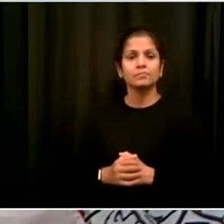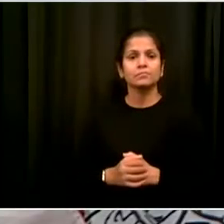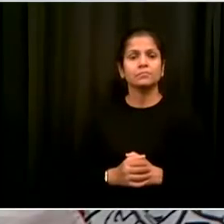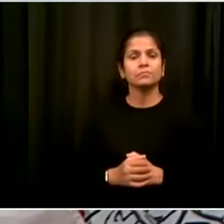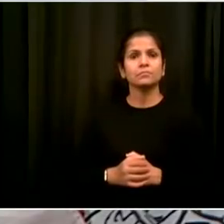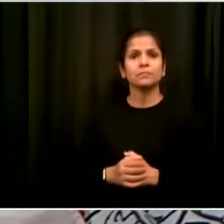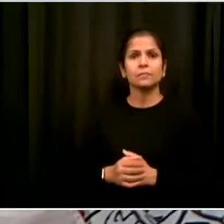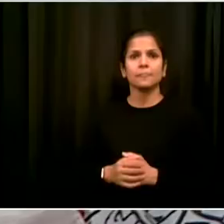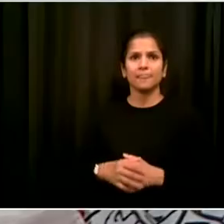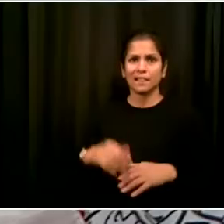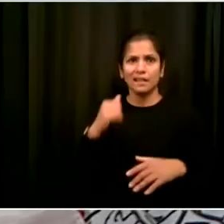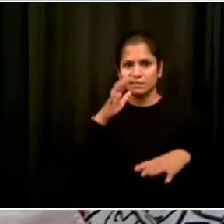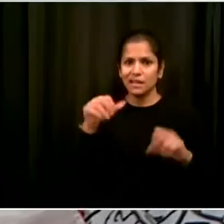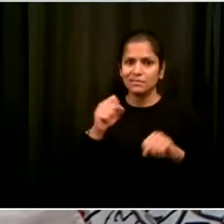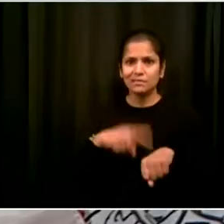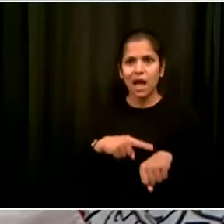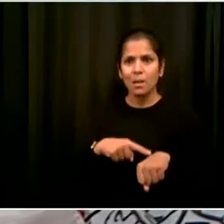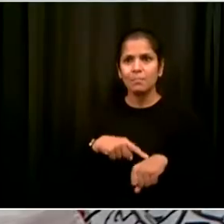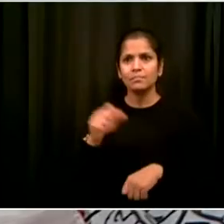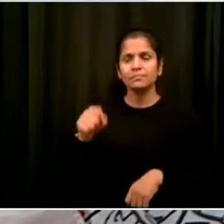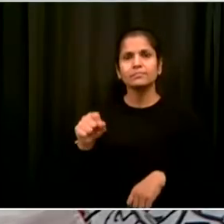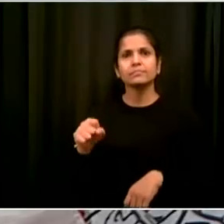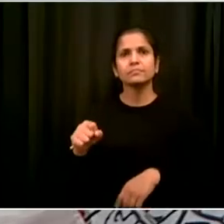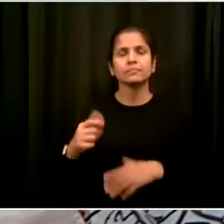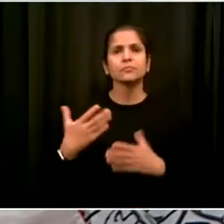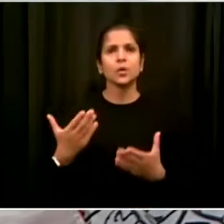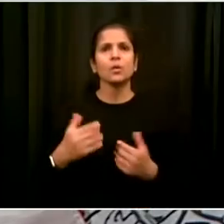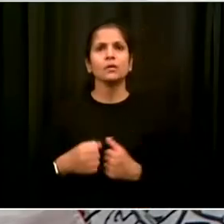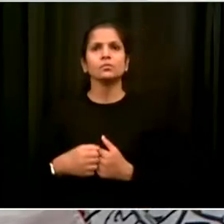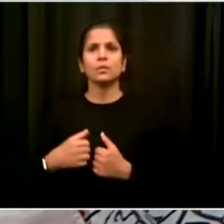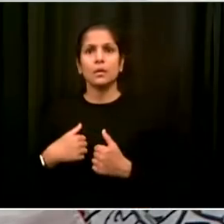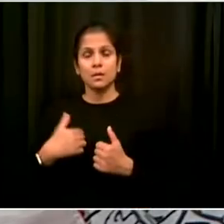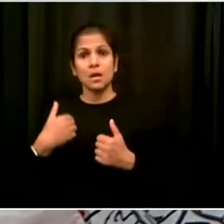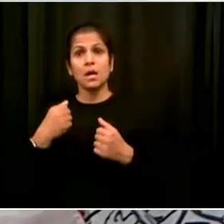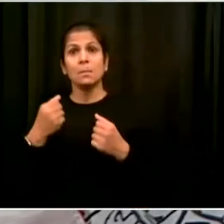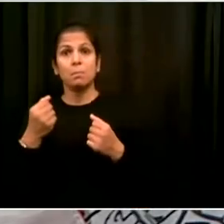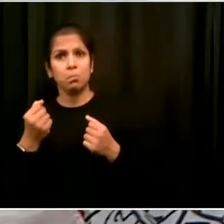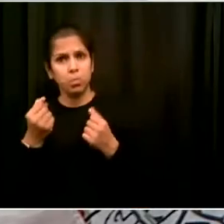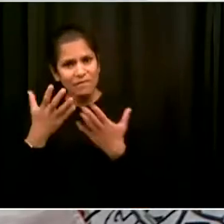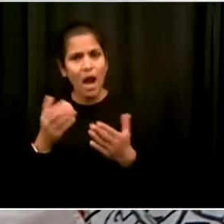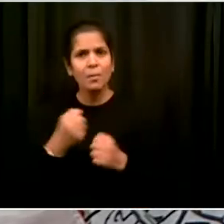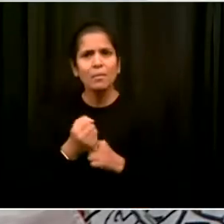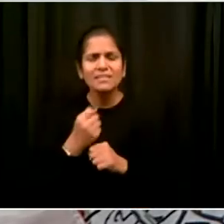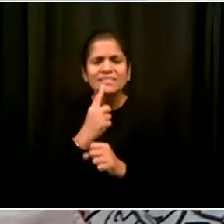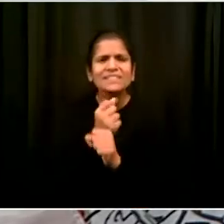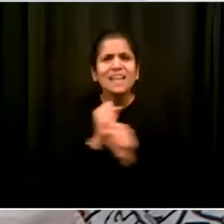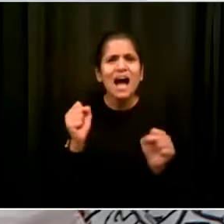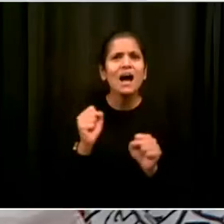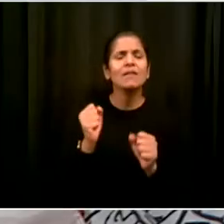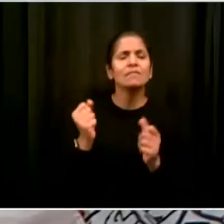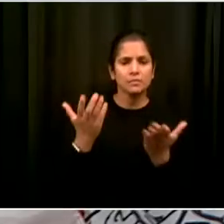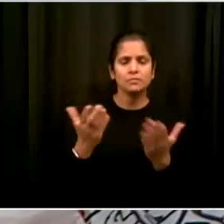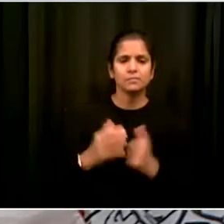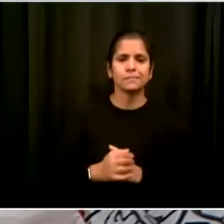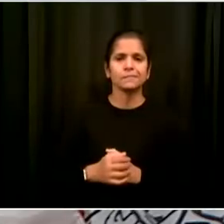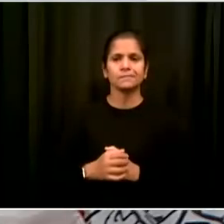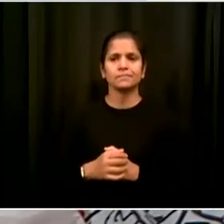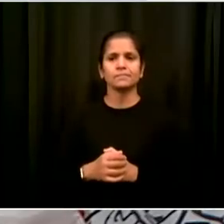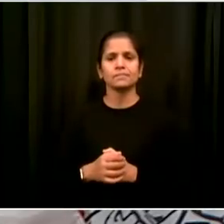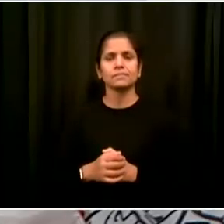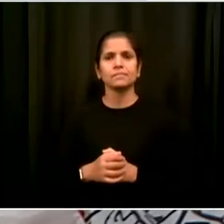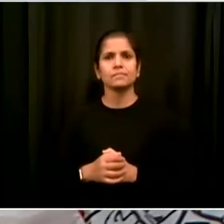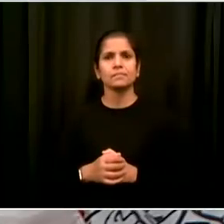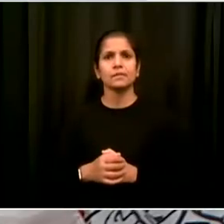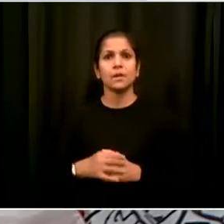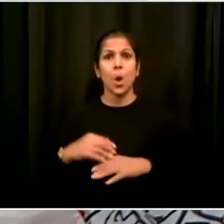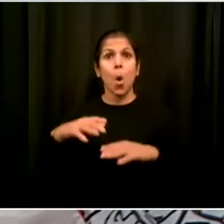plan, giving tenants the security they can stay in their apartment, giving landlords the security that eventually they'll be made whole.